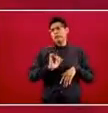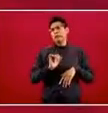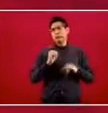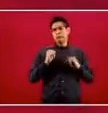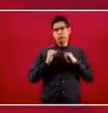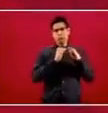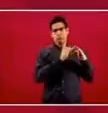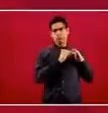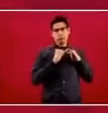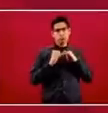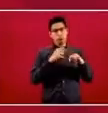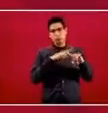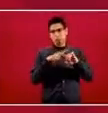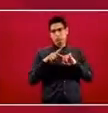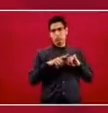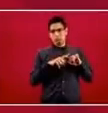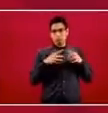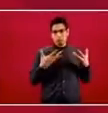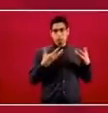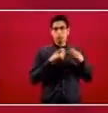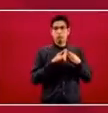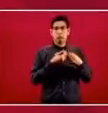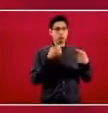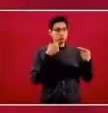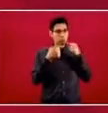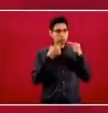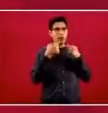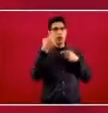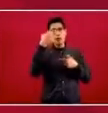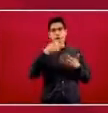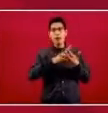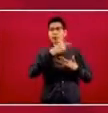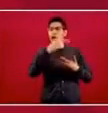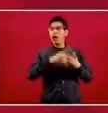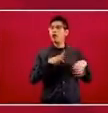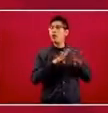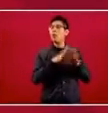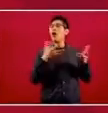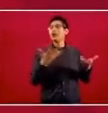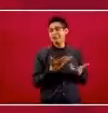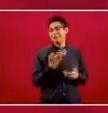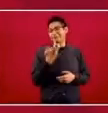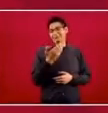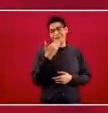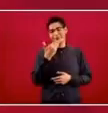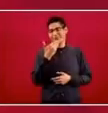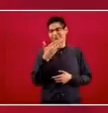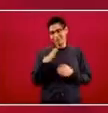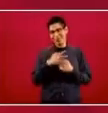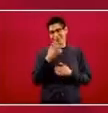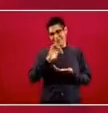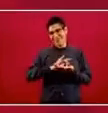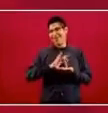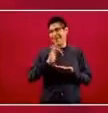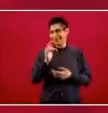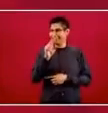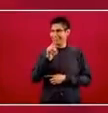and then they share it with us, and then we implement those in all other industries and sectors. And all of this, like,